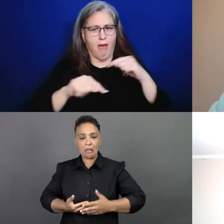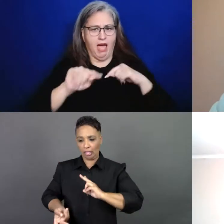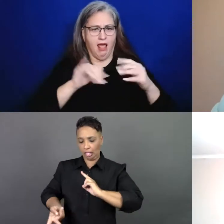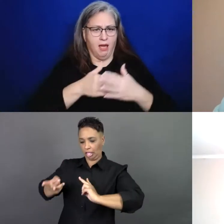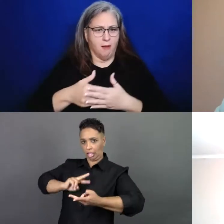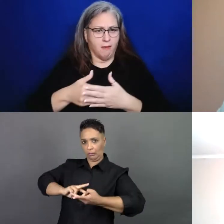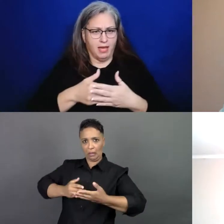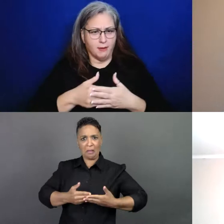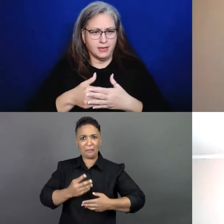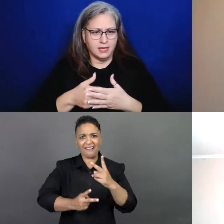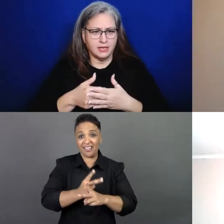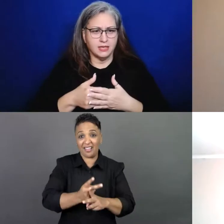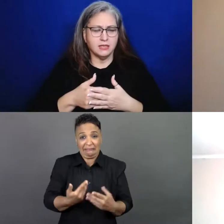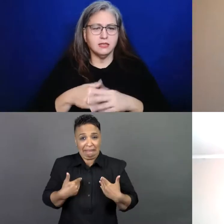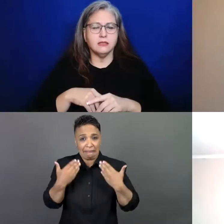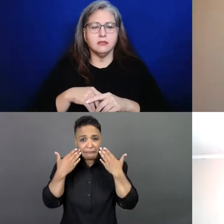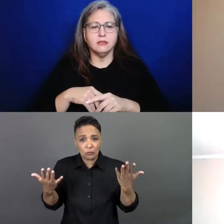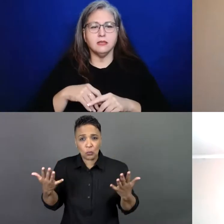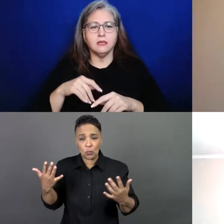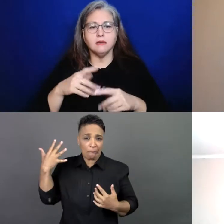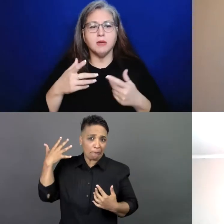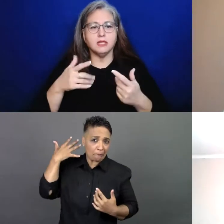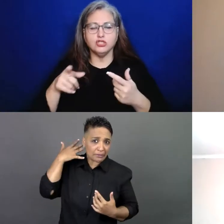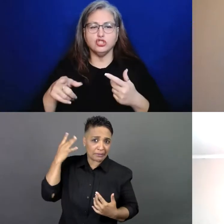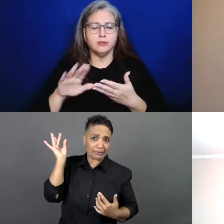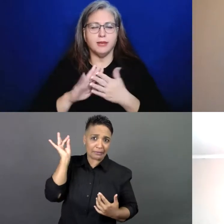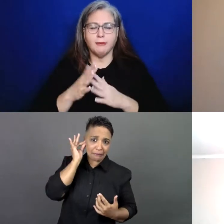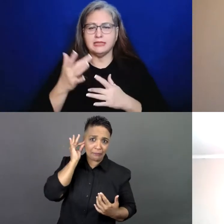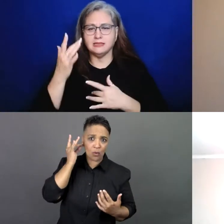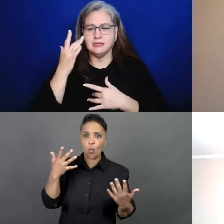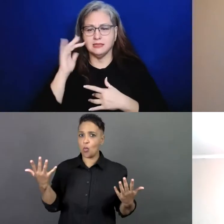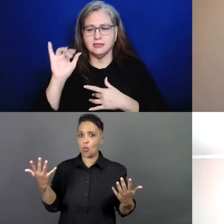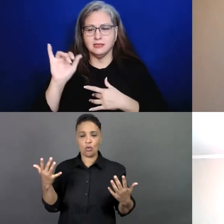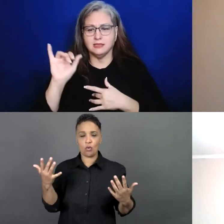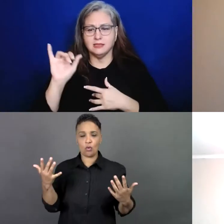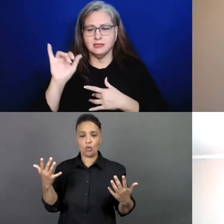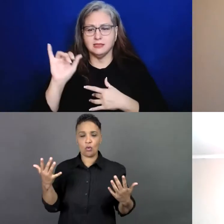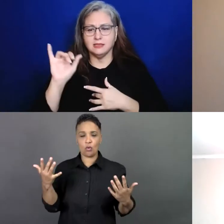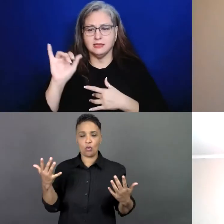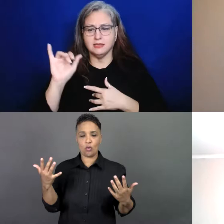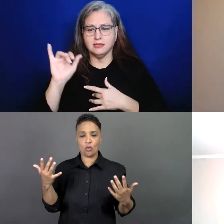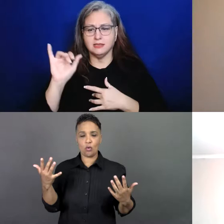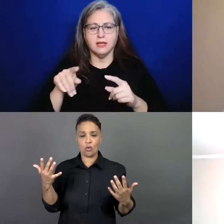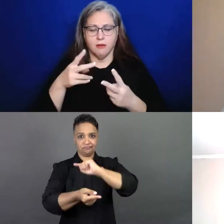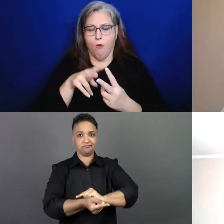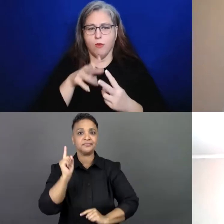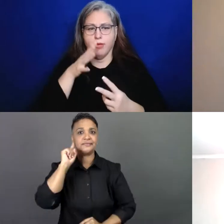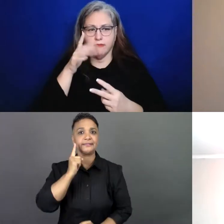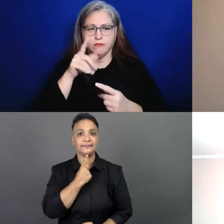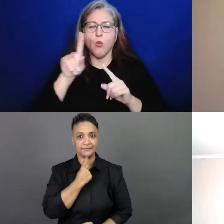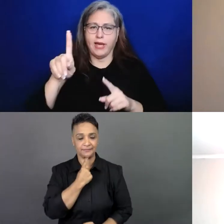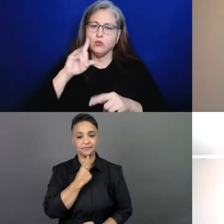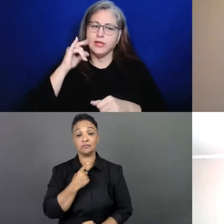know if it's meningitis, but she became ill as well and became deaf. So they both went to